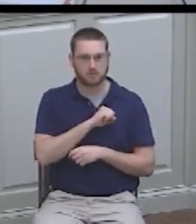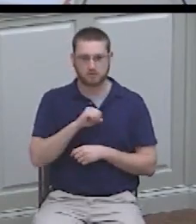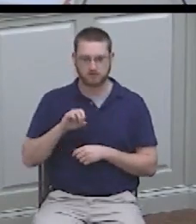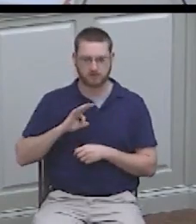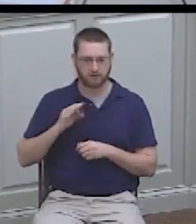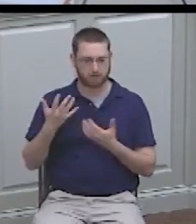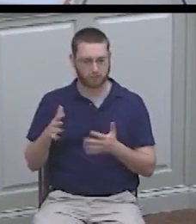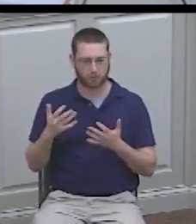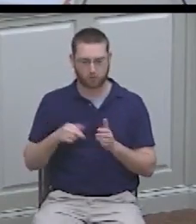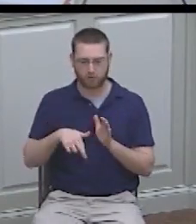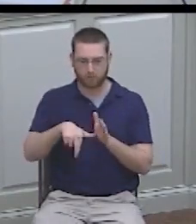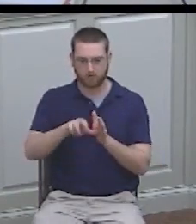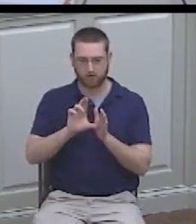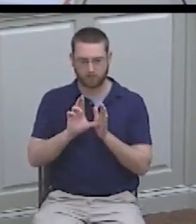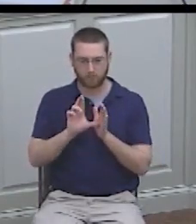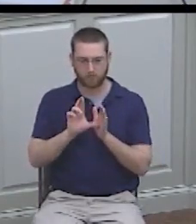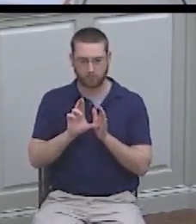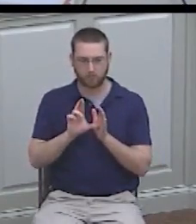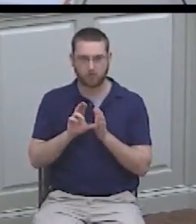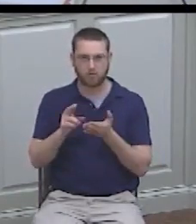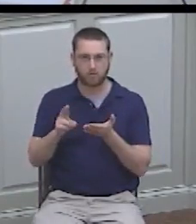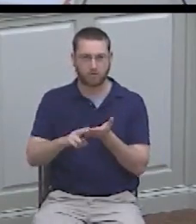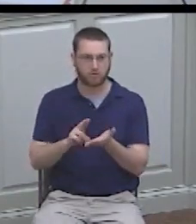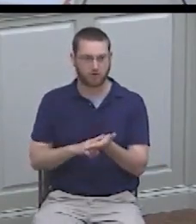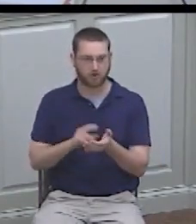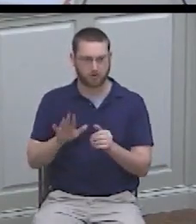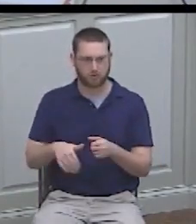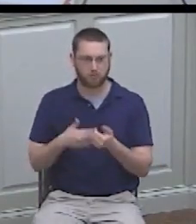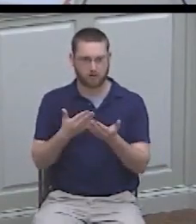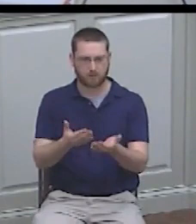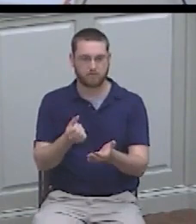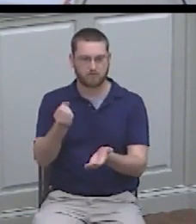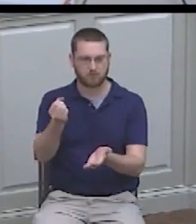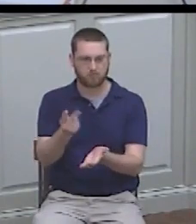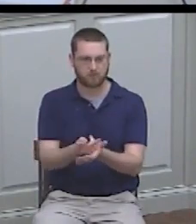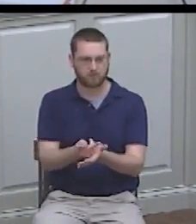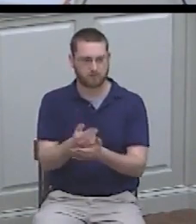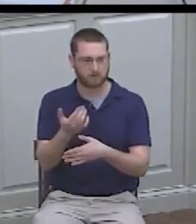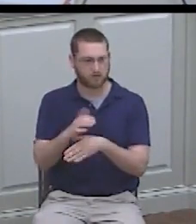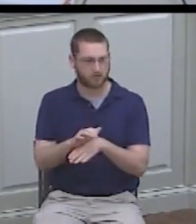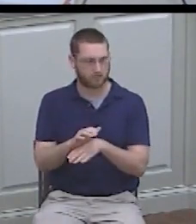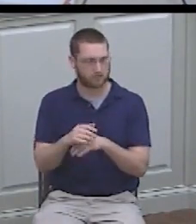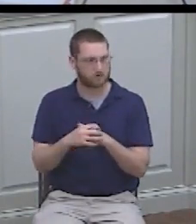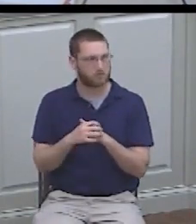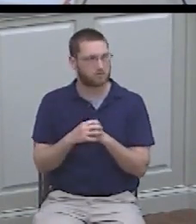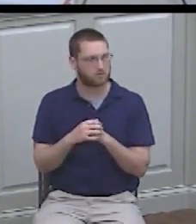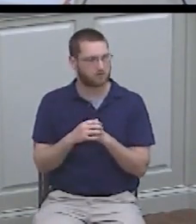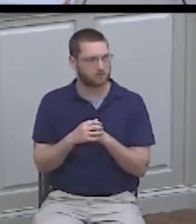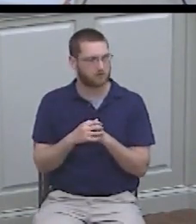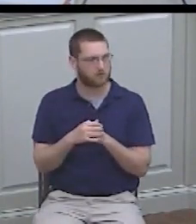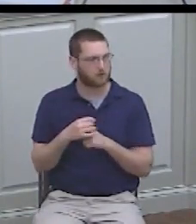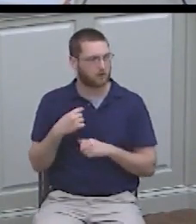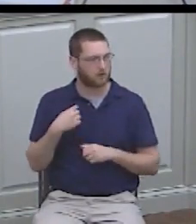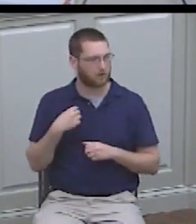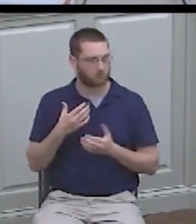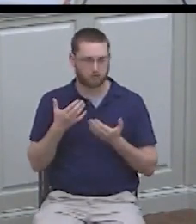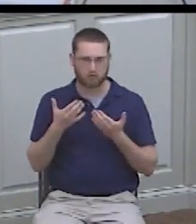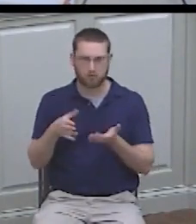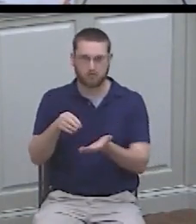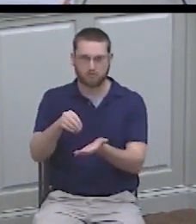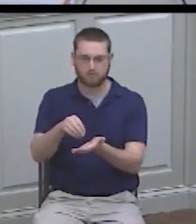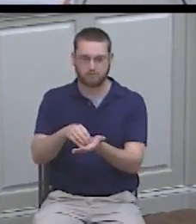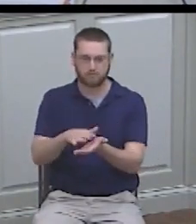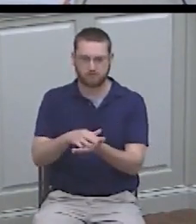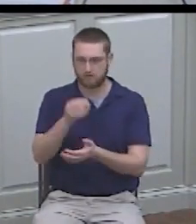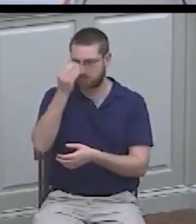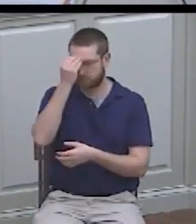the contract and recommends its approval tonight. I would just note,